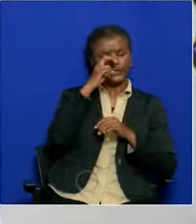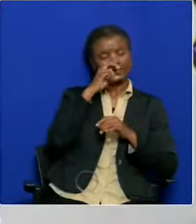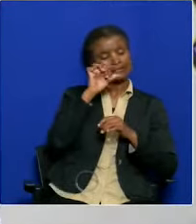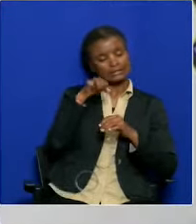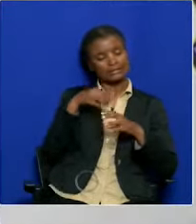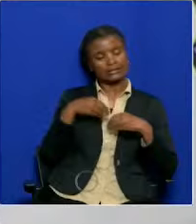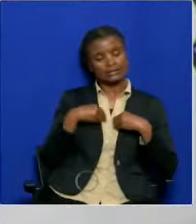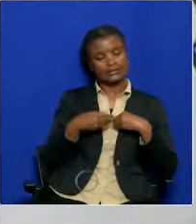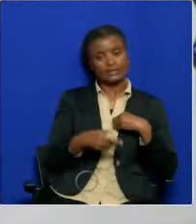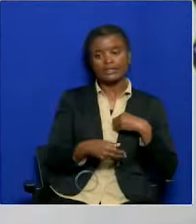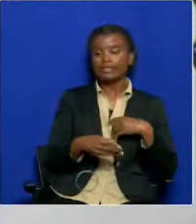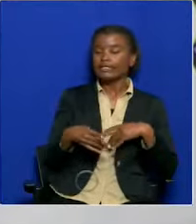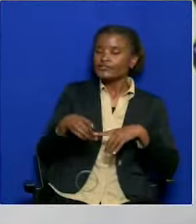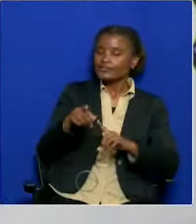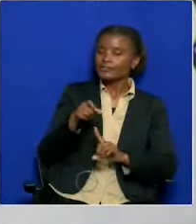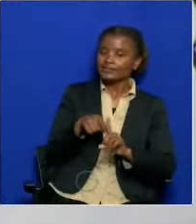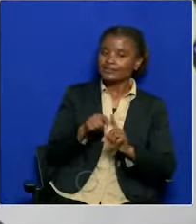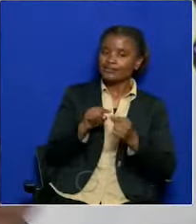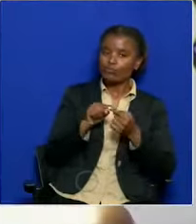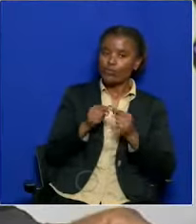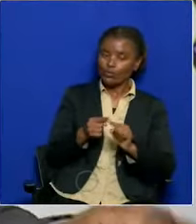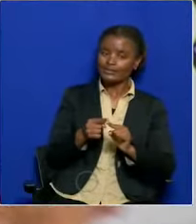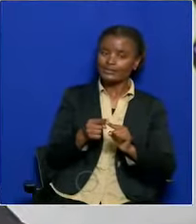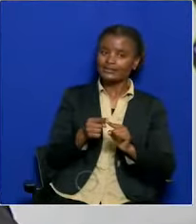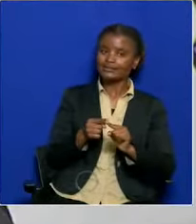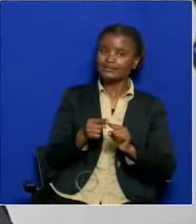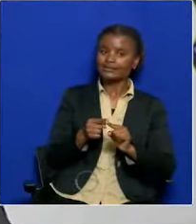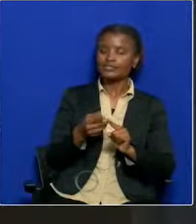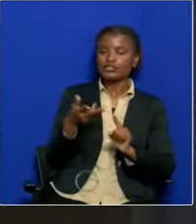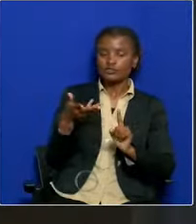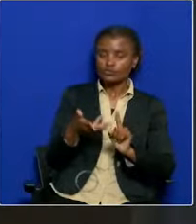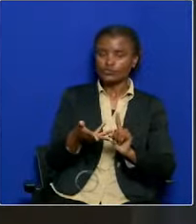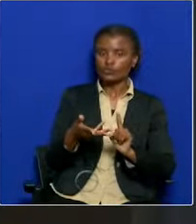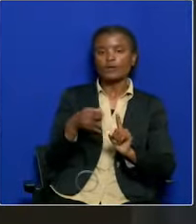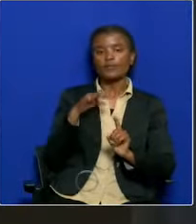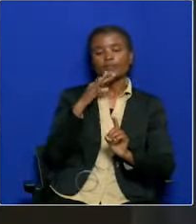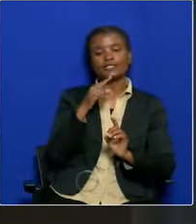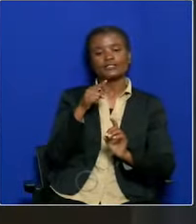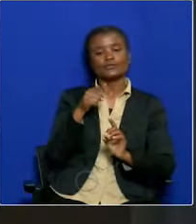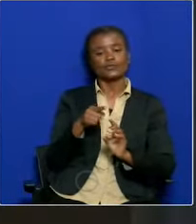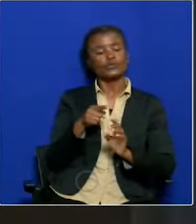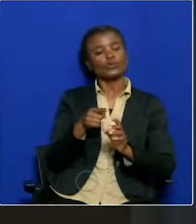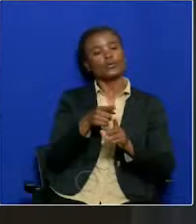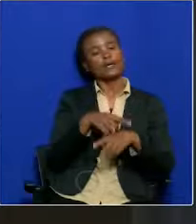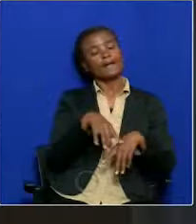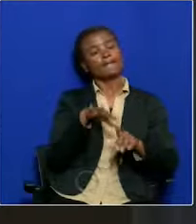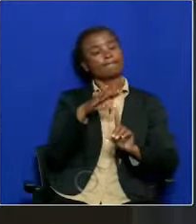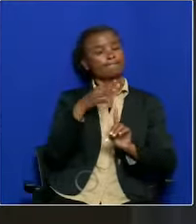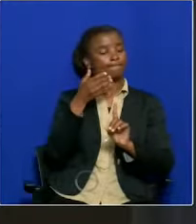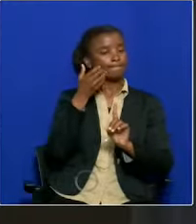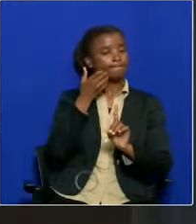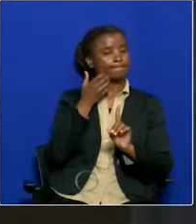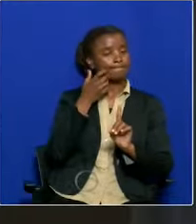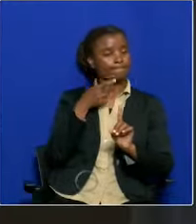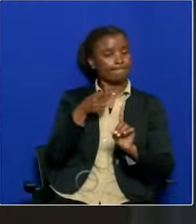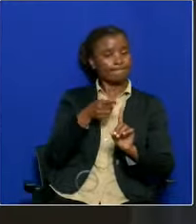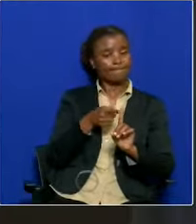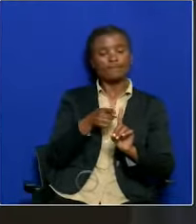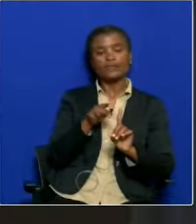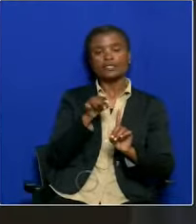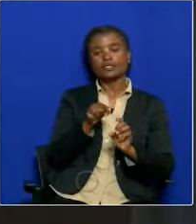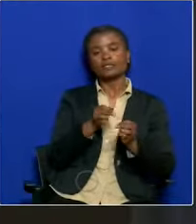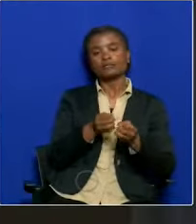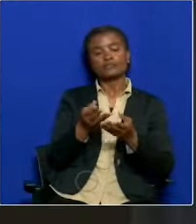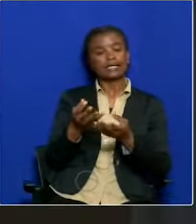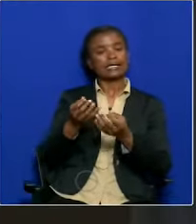point stands that when you accepted a loan from Mr. Matlala, remember, Chair asked one question and he didn't follow